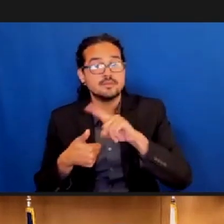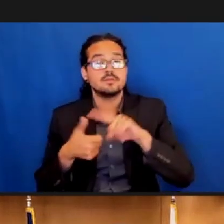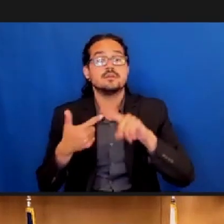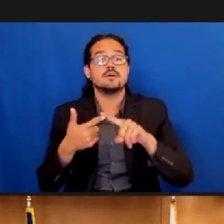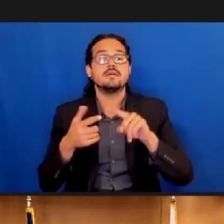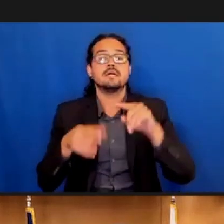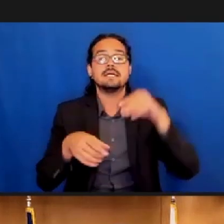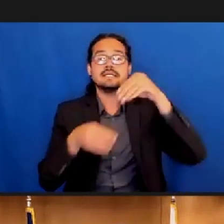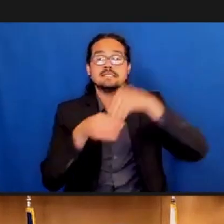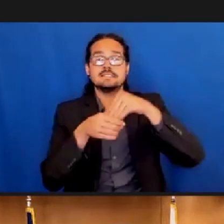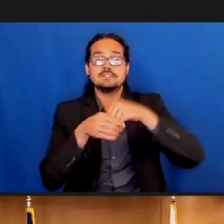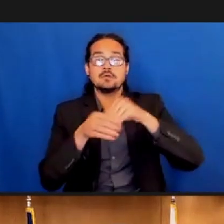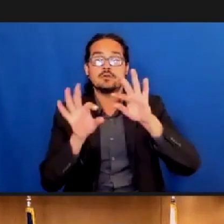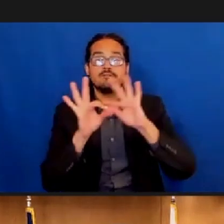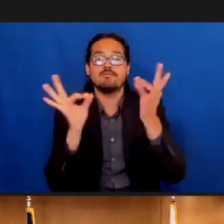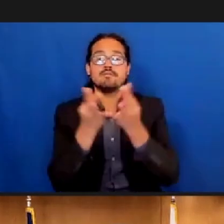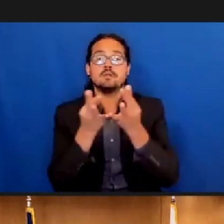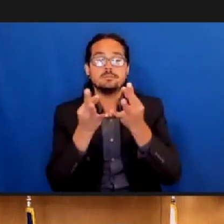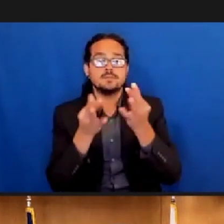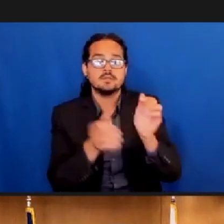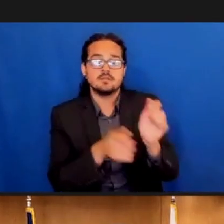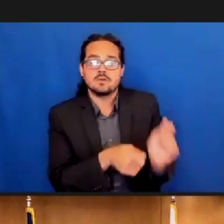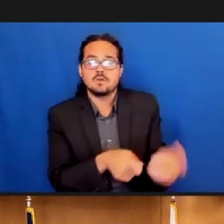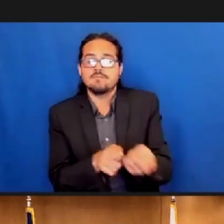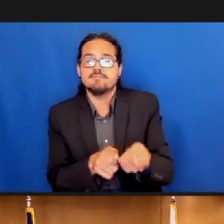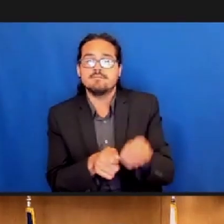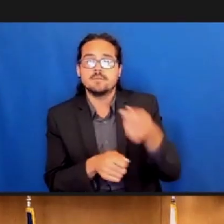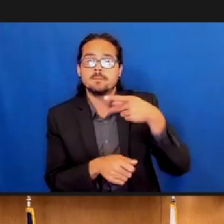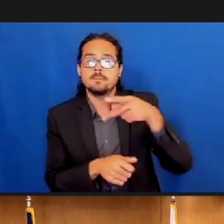apply in those unnamed areas?